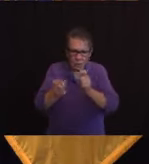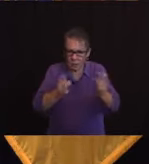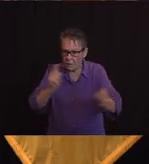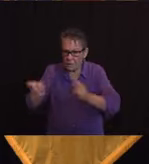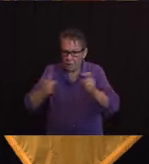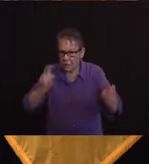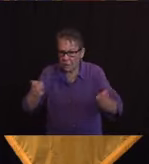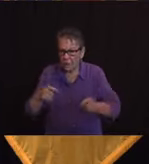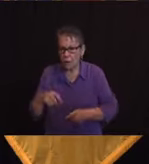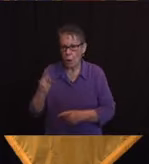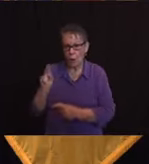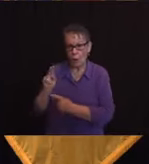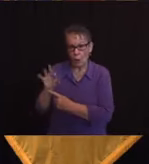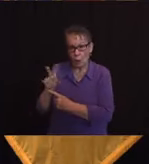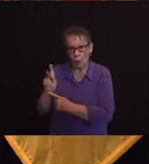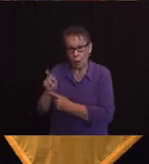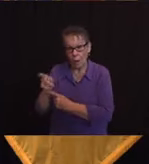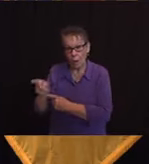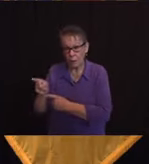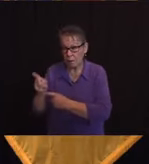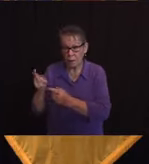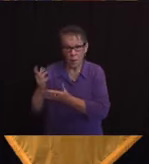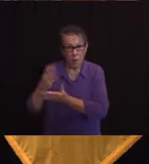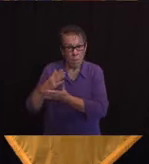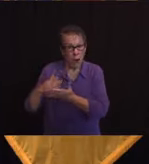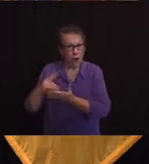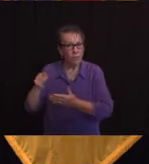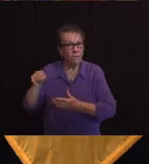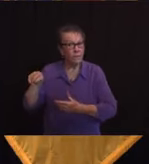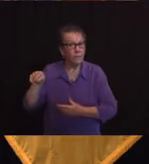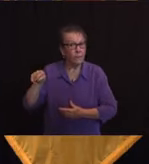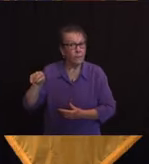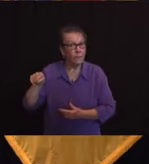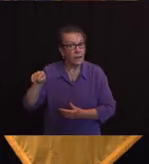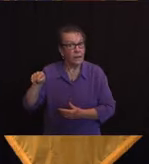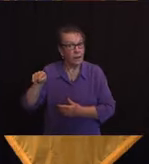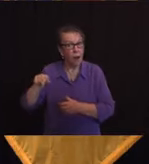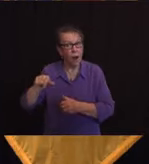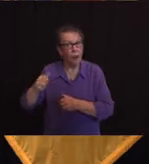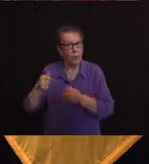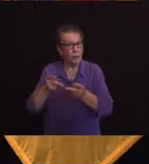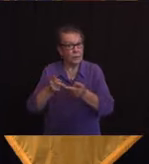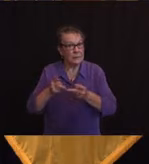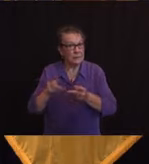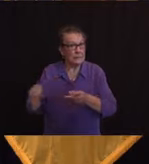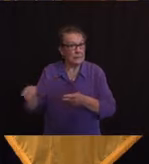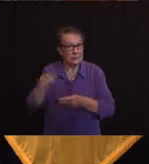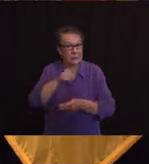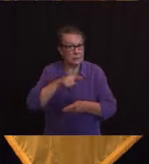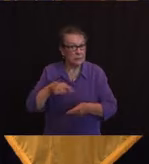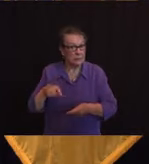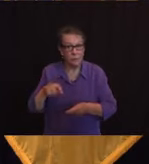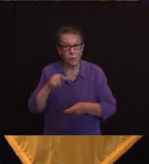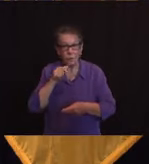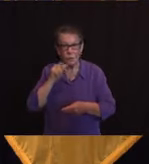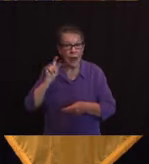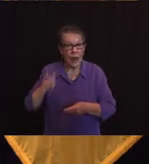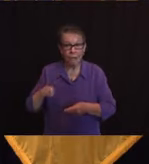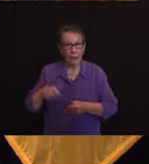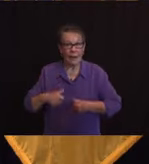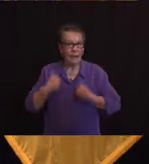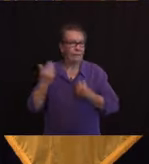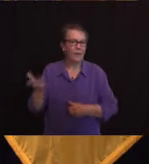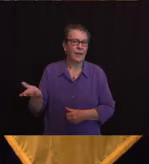same website, it's the same phone number, and you're not restricted to being a citizen of Newark or of Essex County.